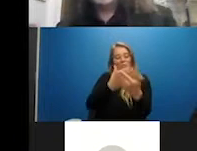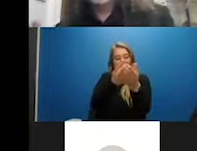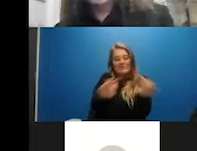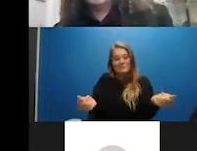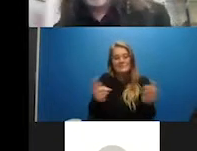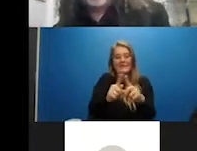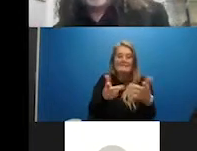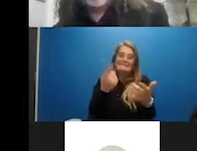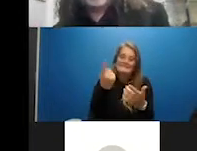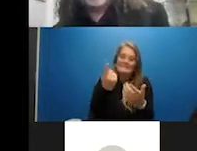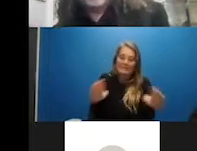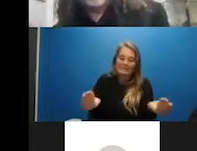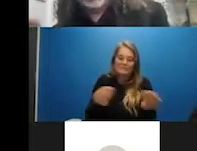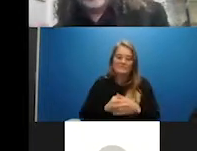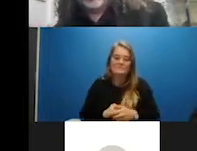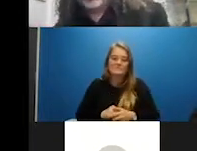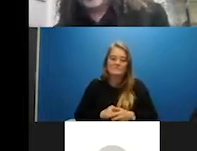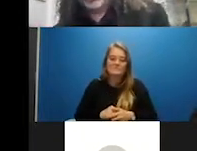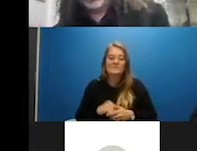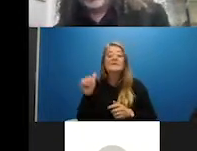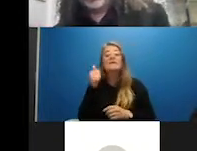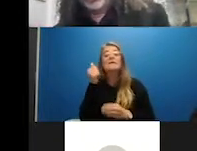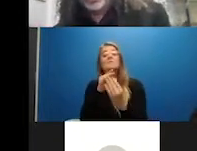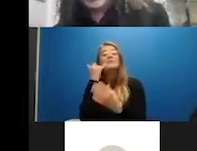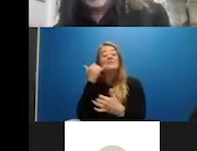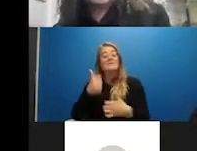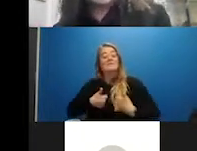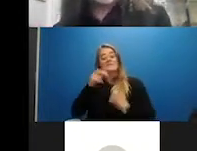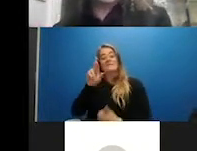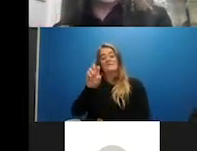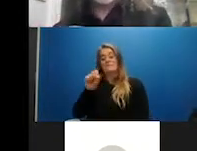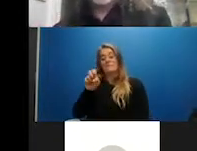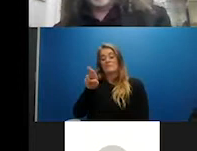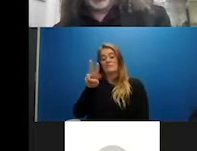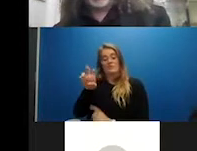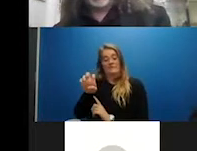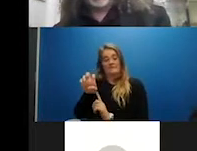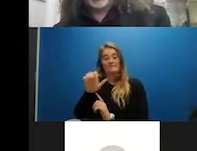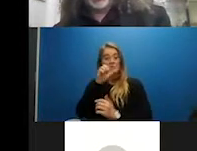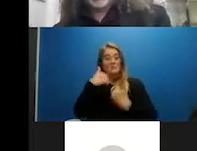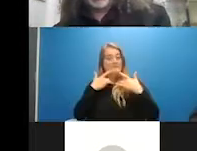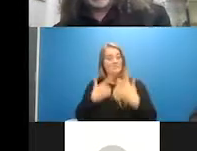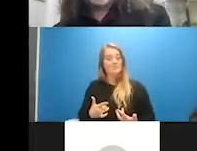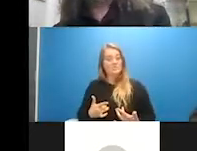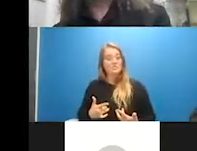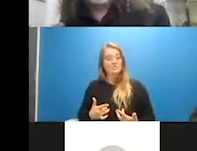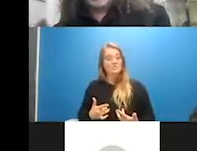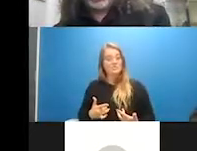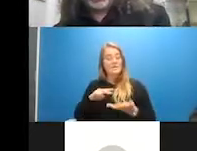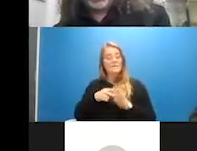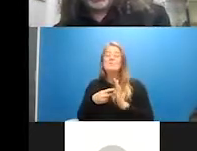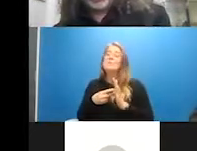finally, or put another way, if you live on a reserve and you don't experience depression, you're either